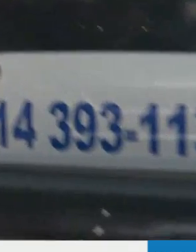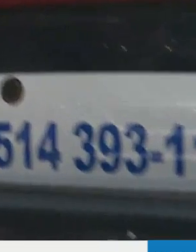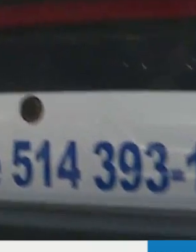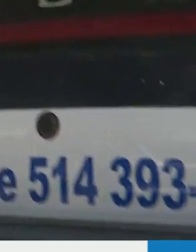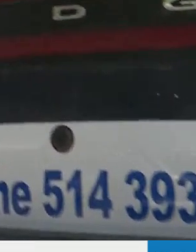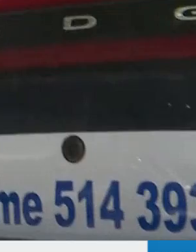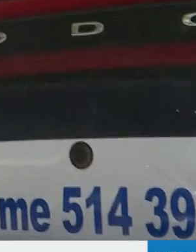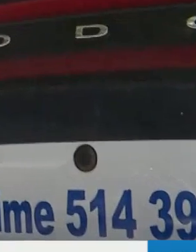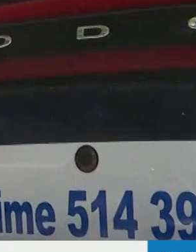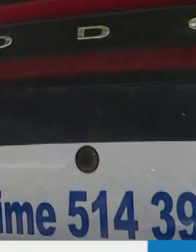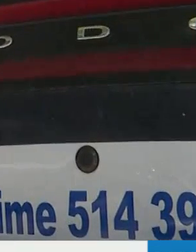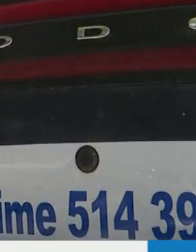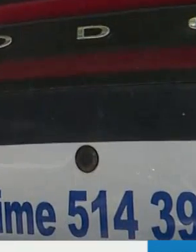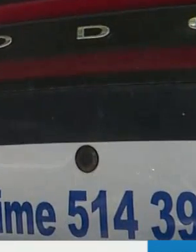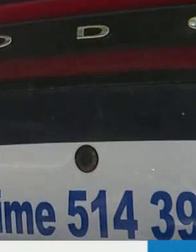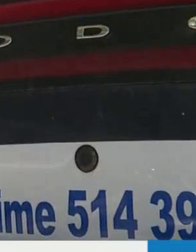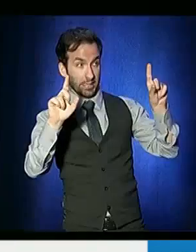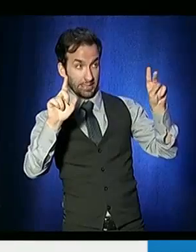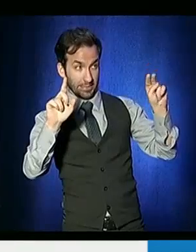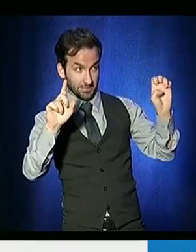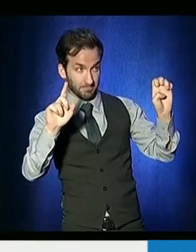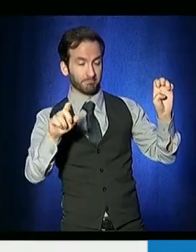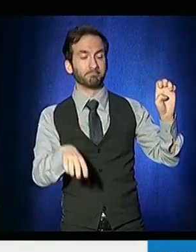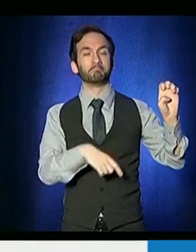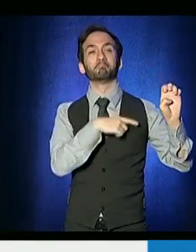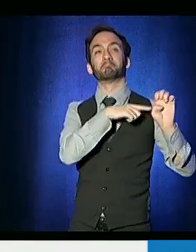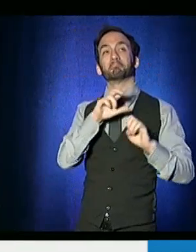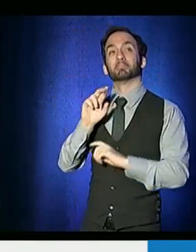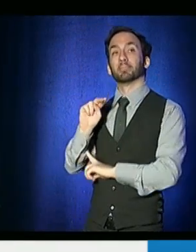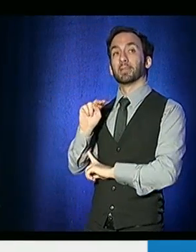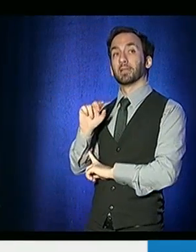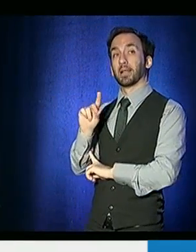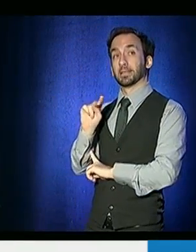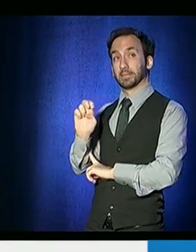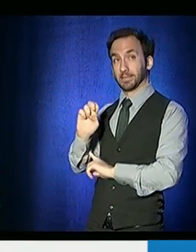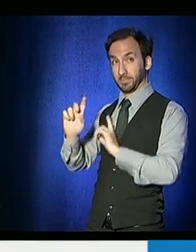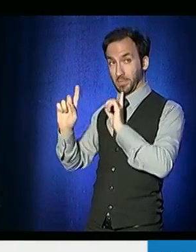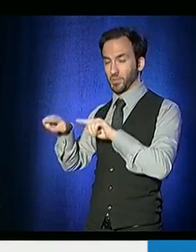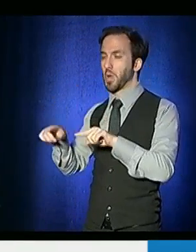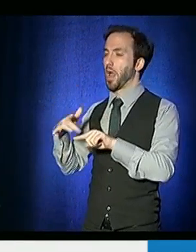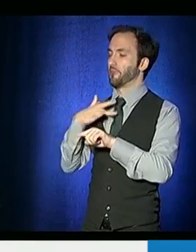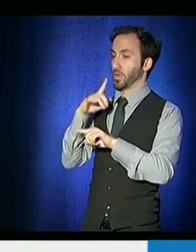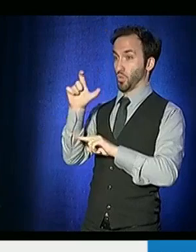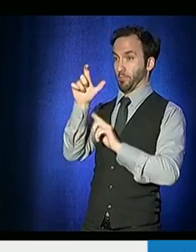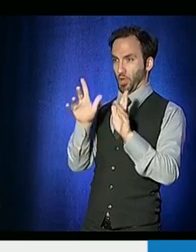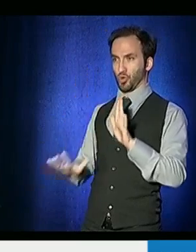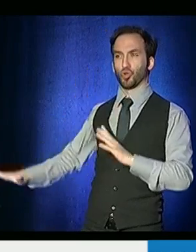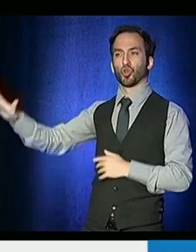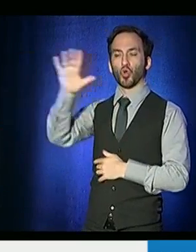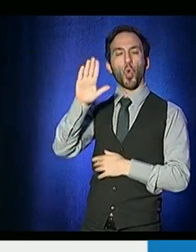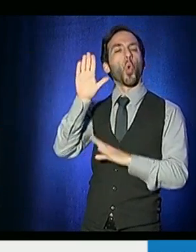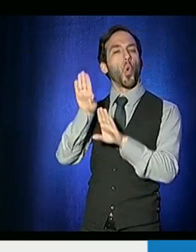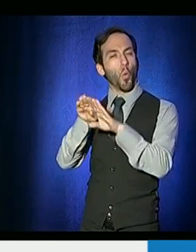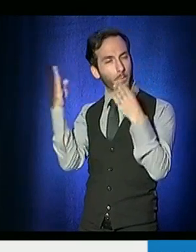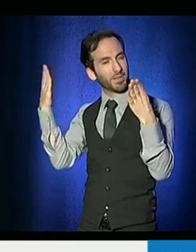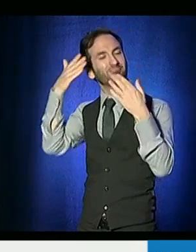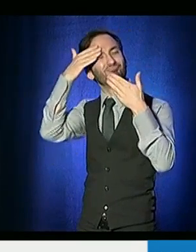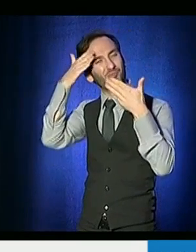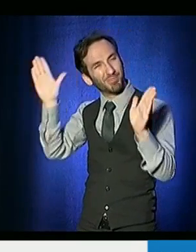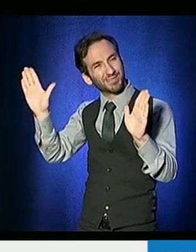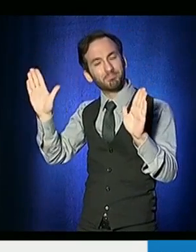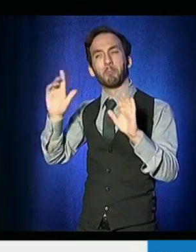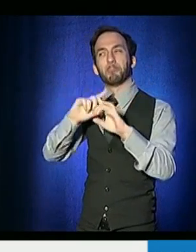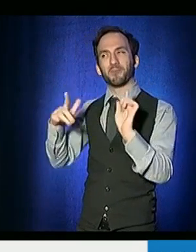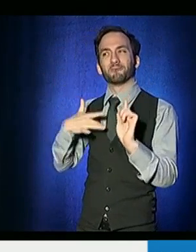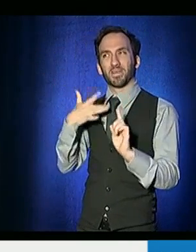systemic racism, Minister Giraud says she's been a victim of racism. Yes, that there is racism in Quebec. And that's exactly what we're